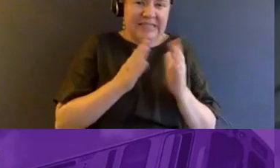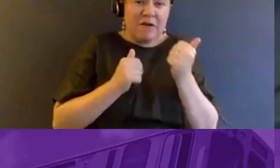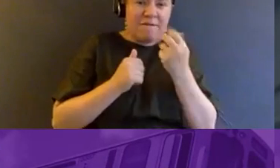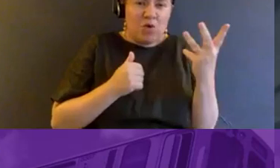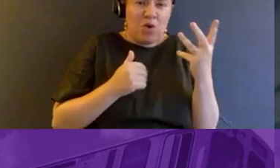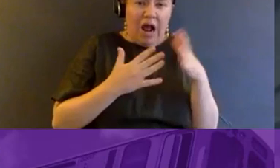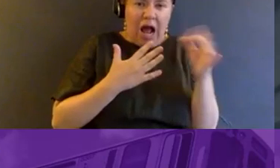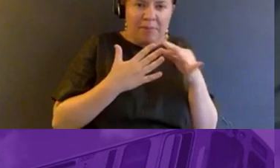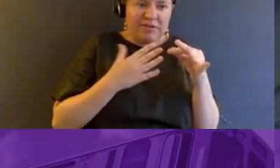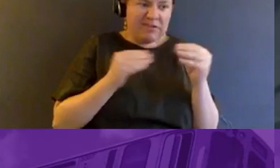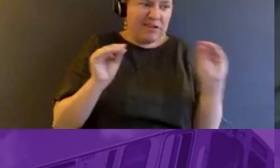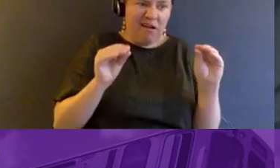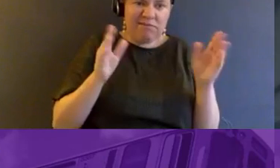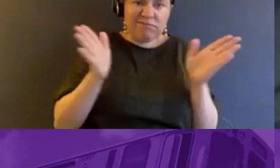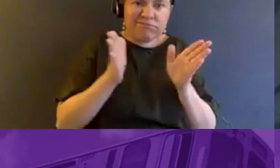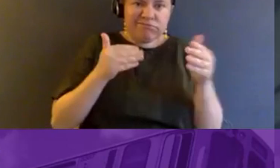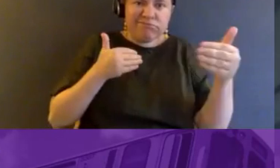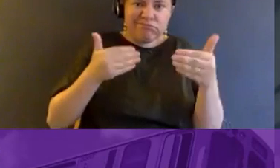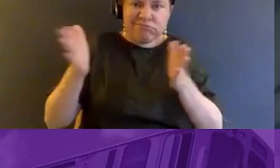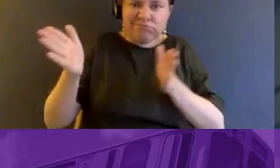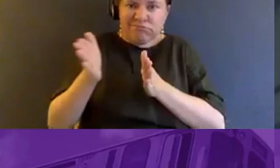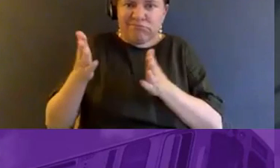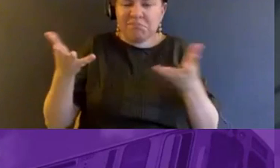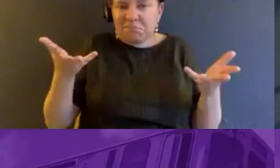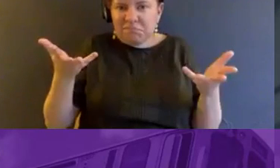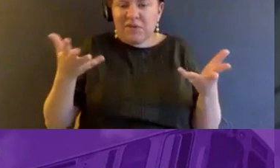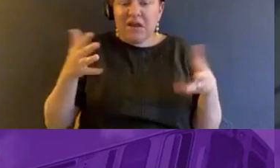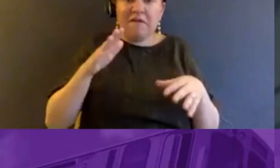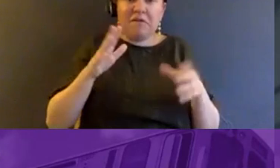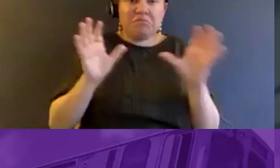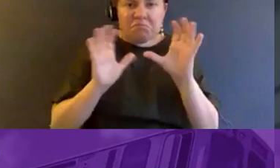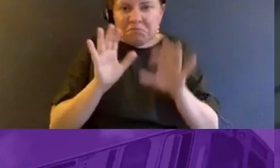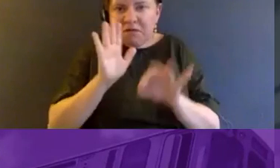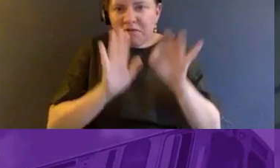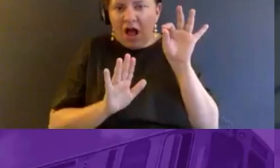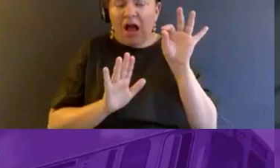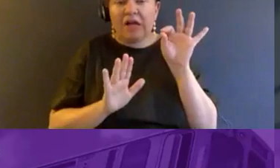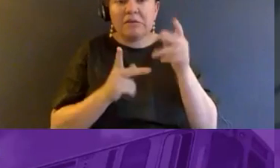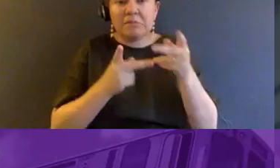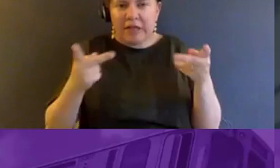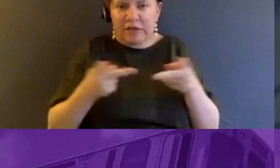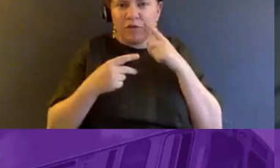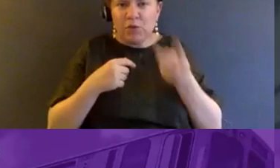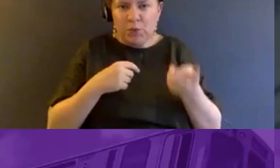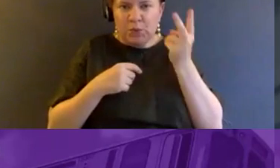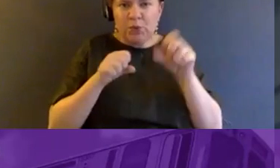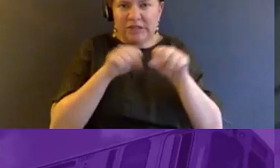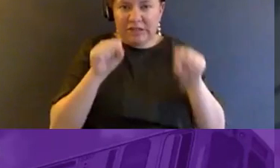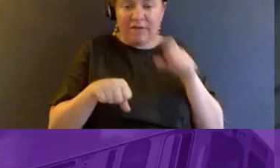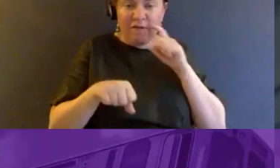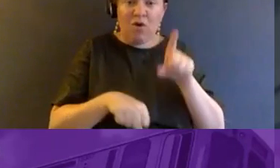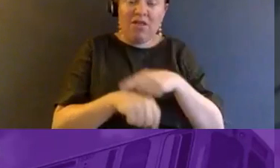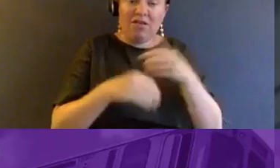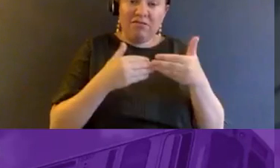able to work closely within the community and find locations for two of the stations. In terms of the length of the project, the